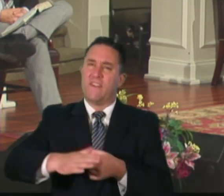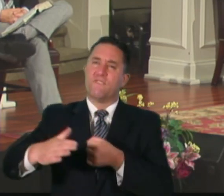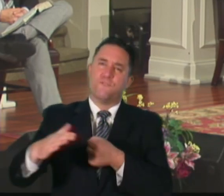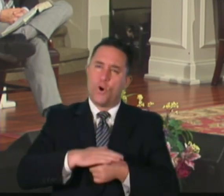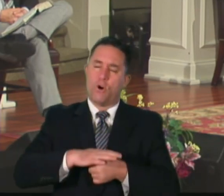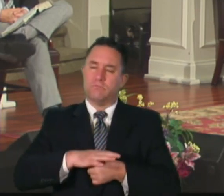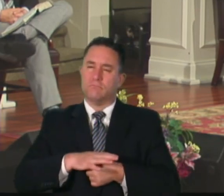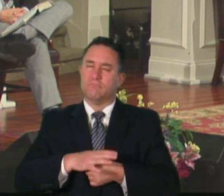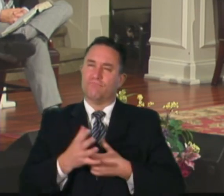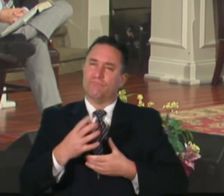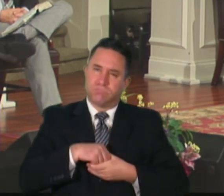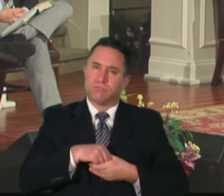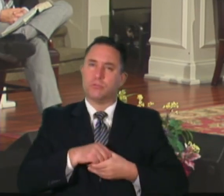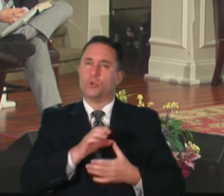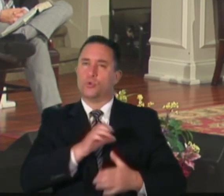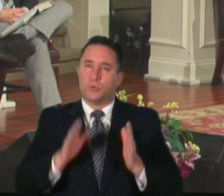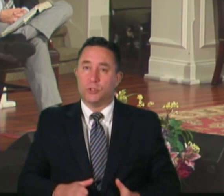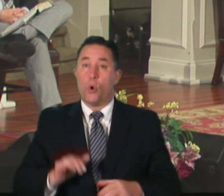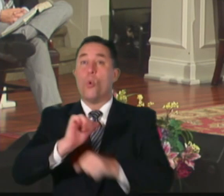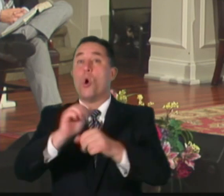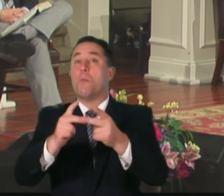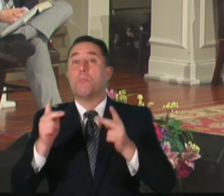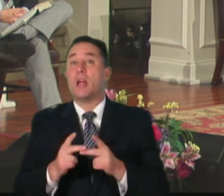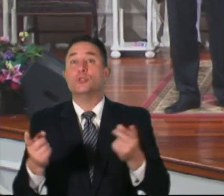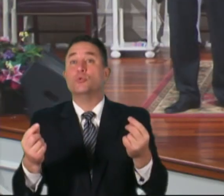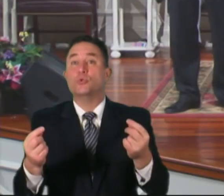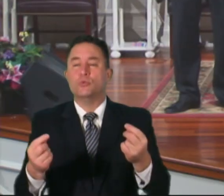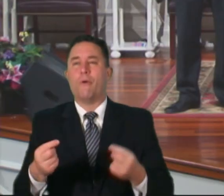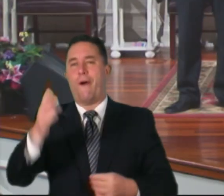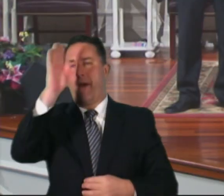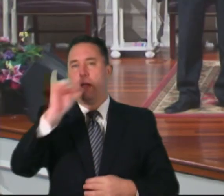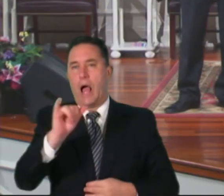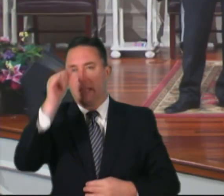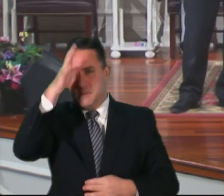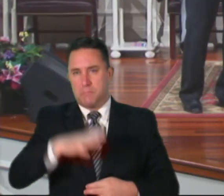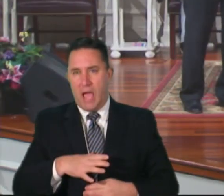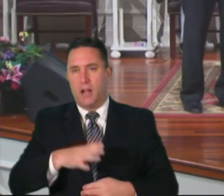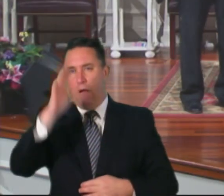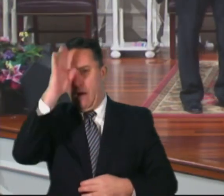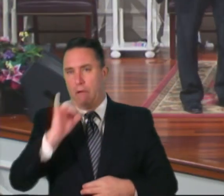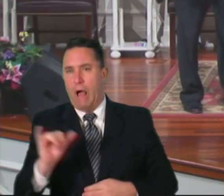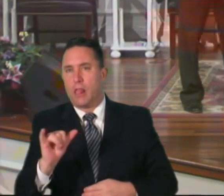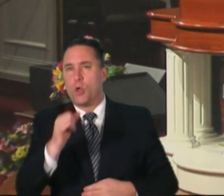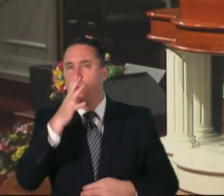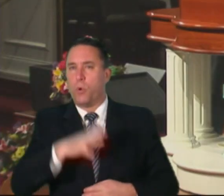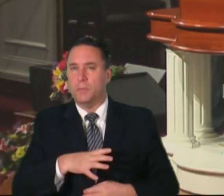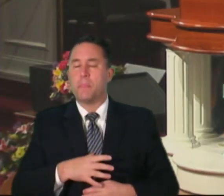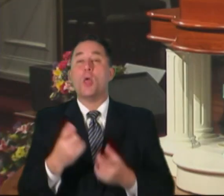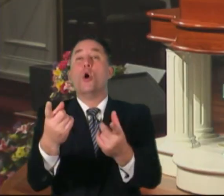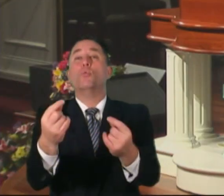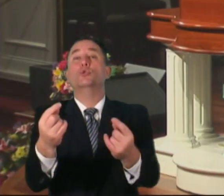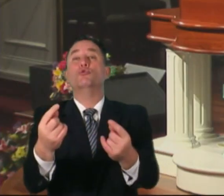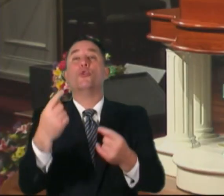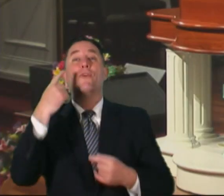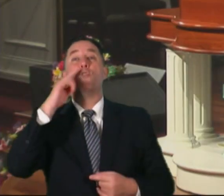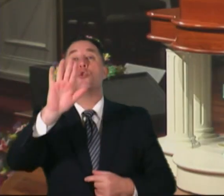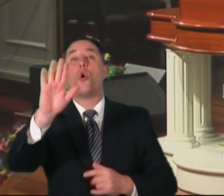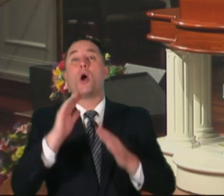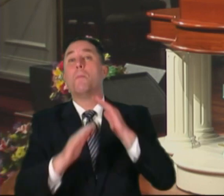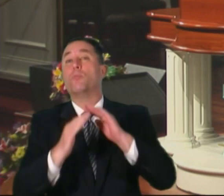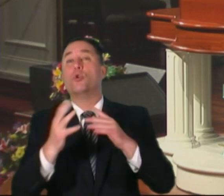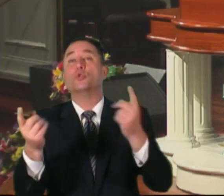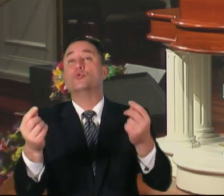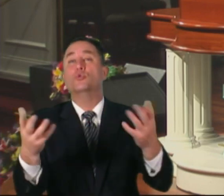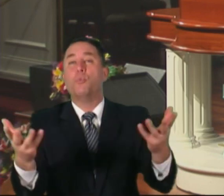you can do for your workplace during this storm? Be a godly man, a godly woman. You know what you can do for your